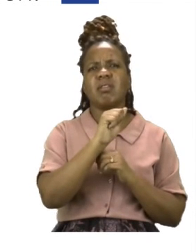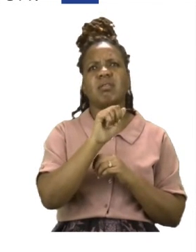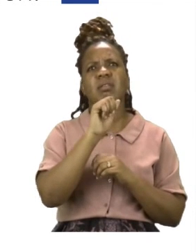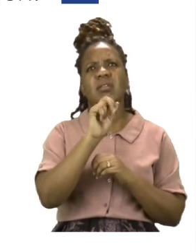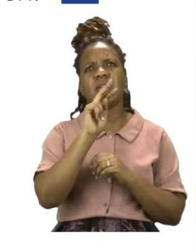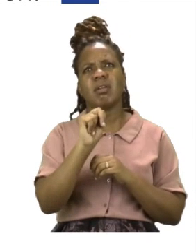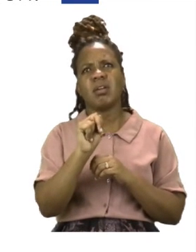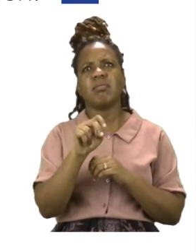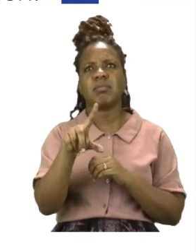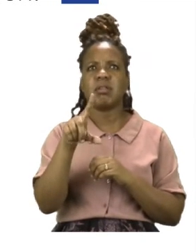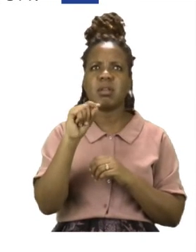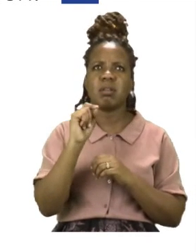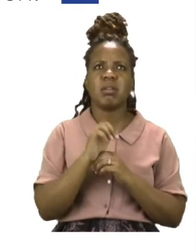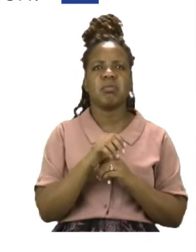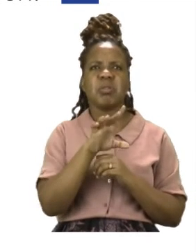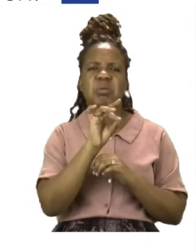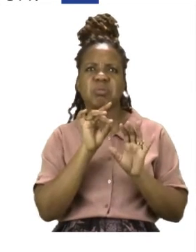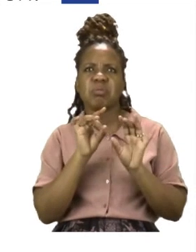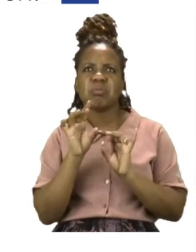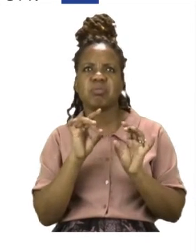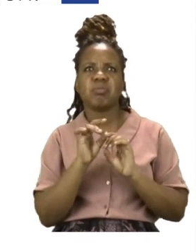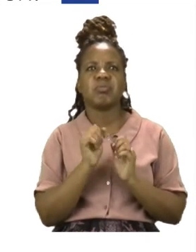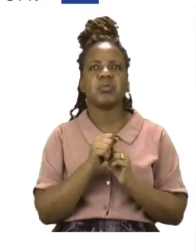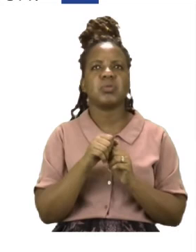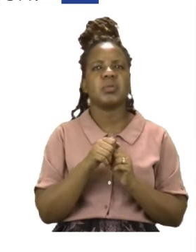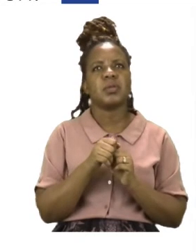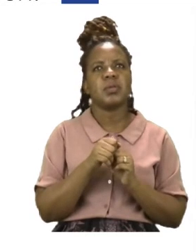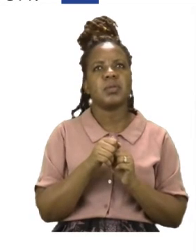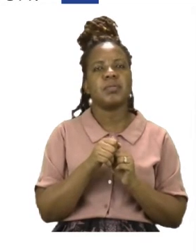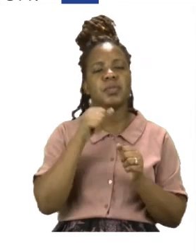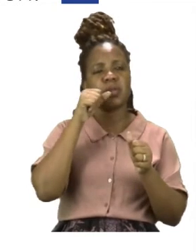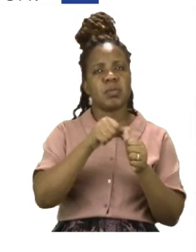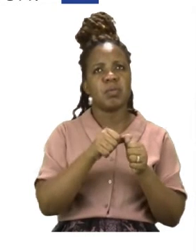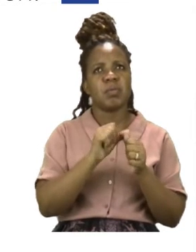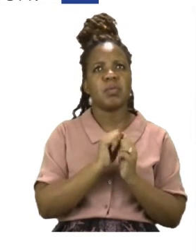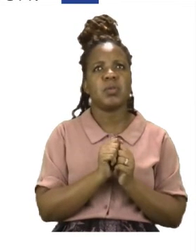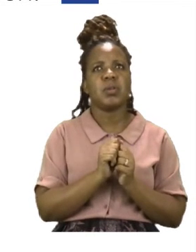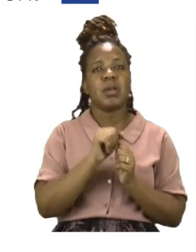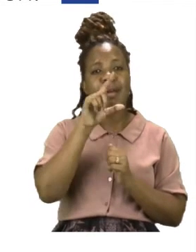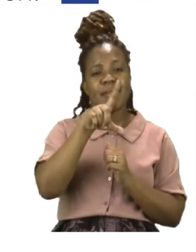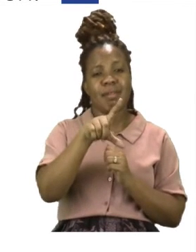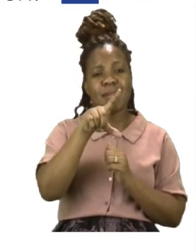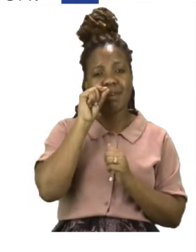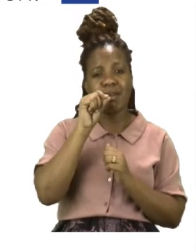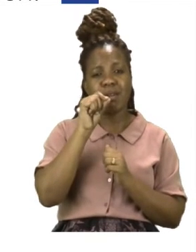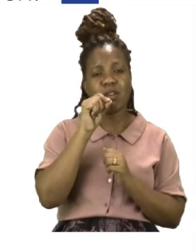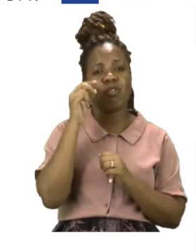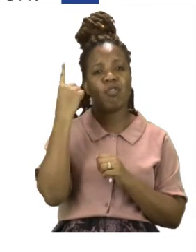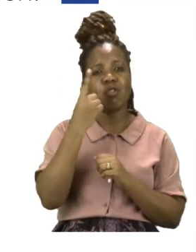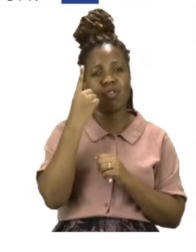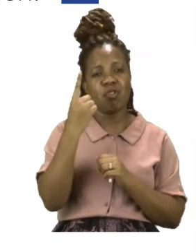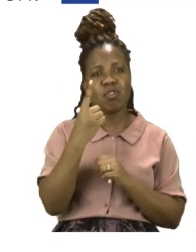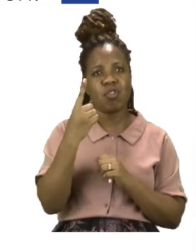and when we use the article. Remember, we use the article the for things that are